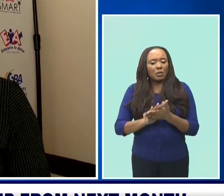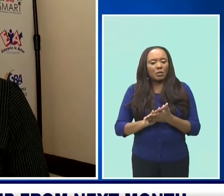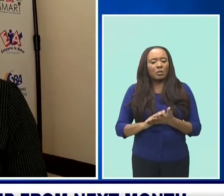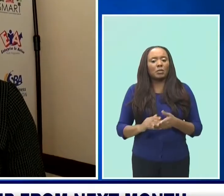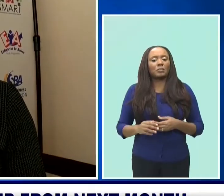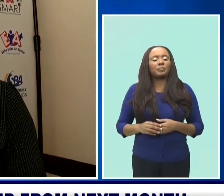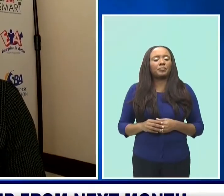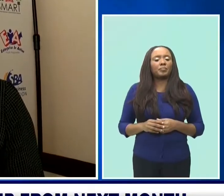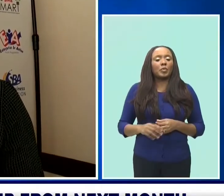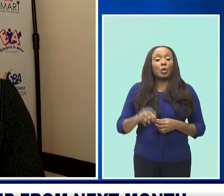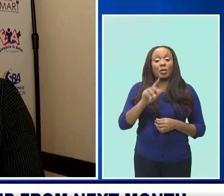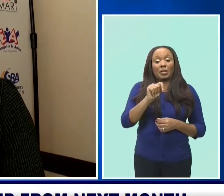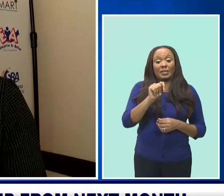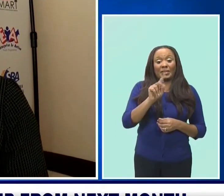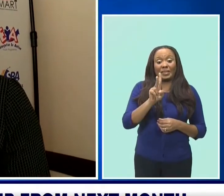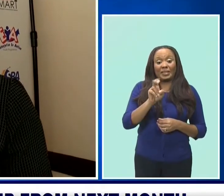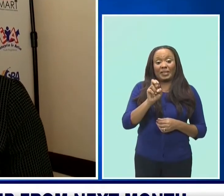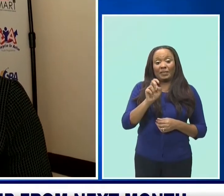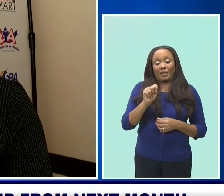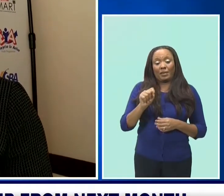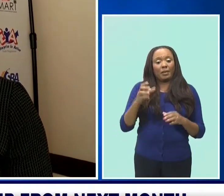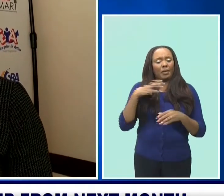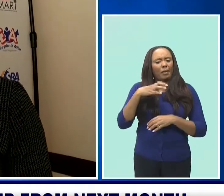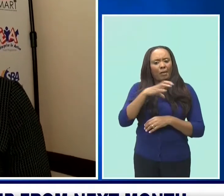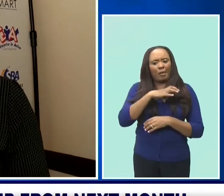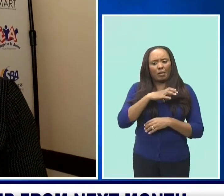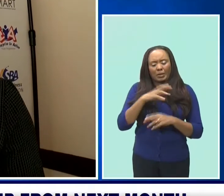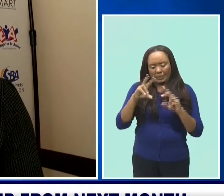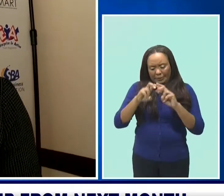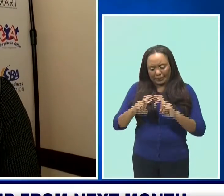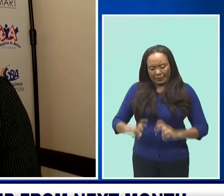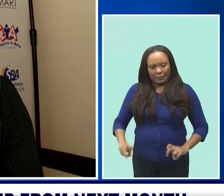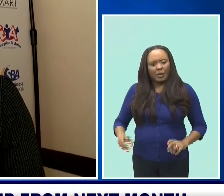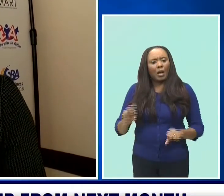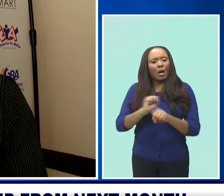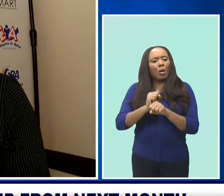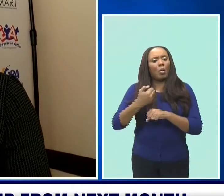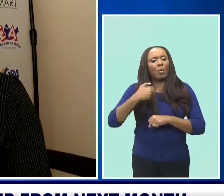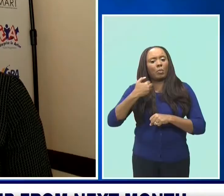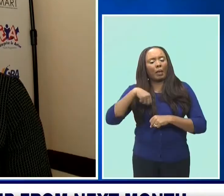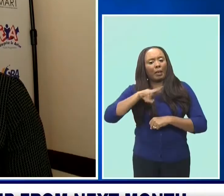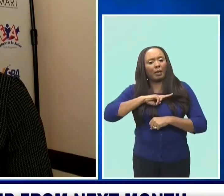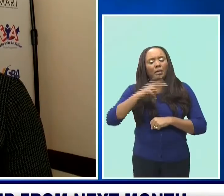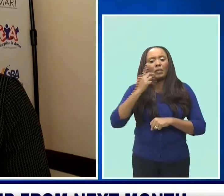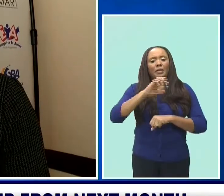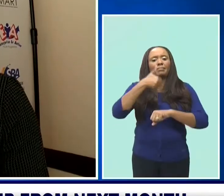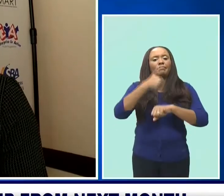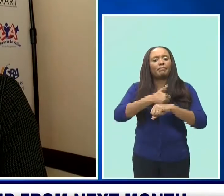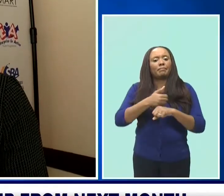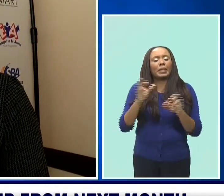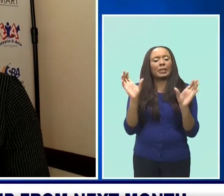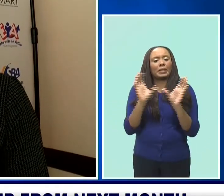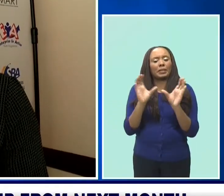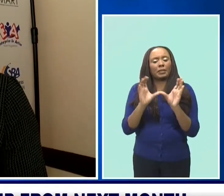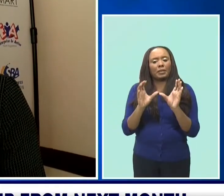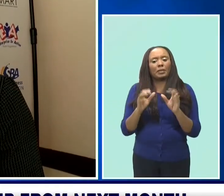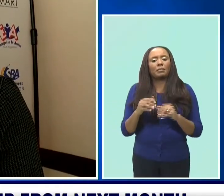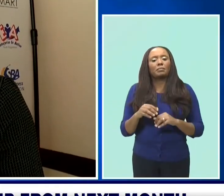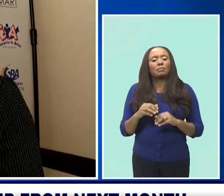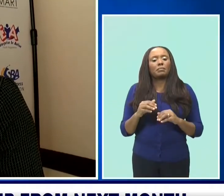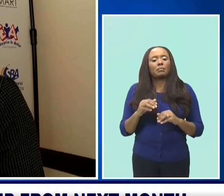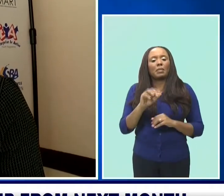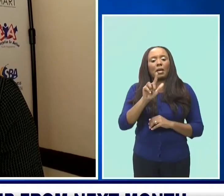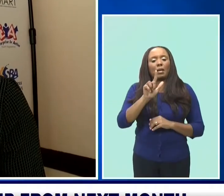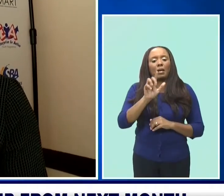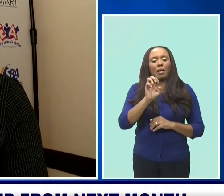Qualification Institution, TVET Council, and they in turn would have been working with us to get this certification, this level 1